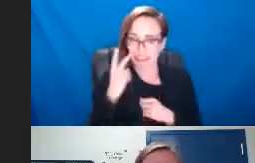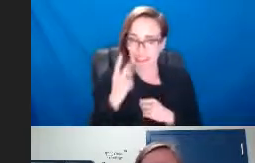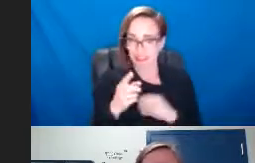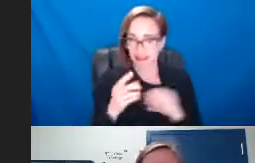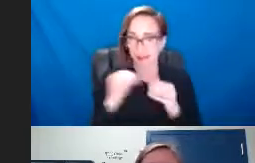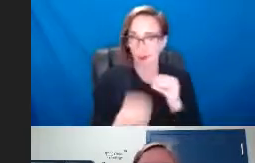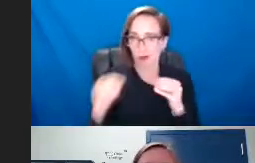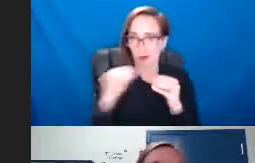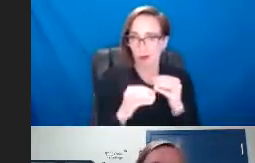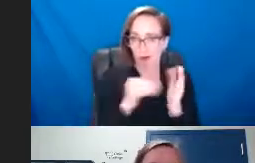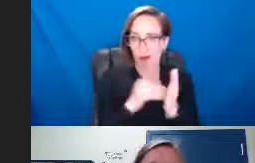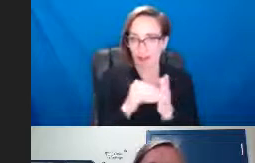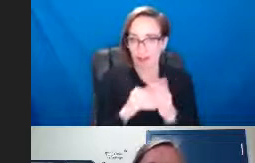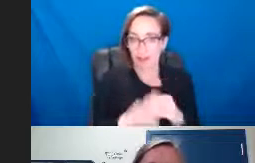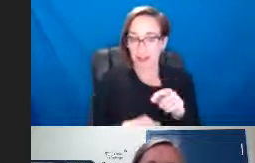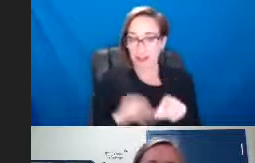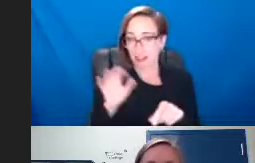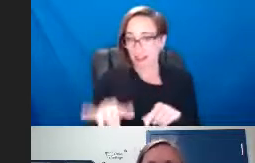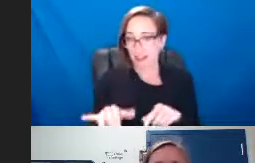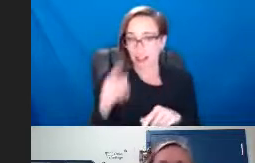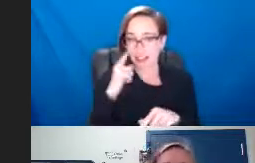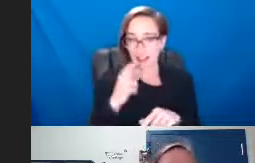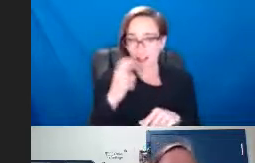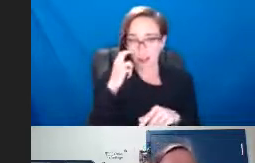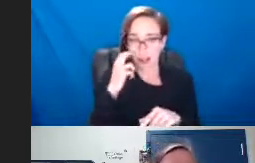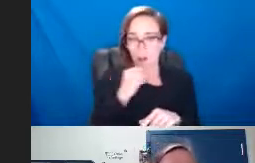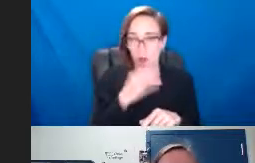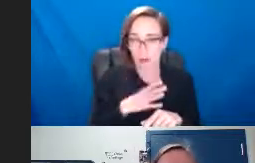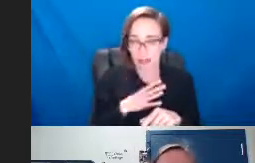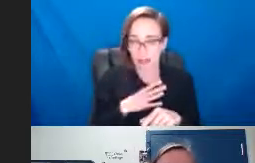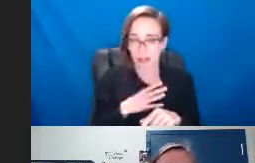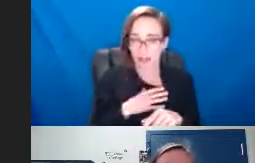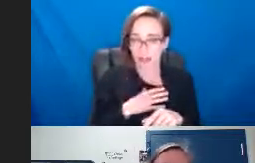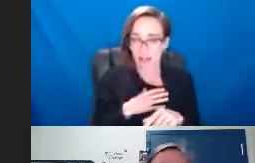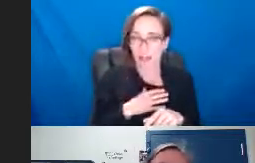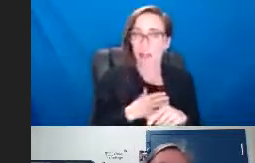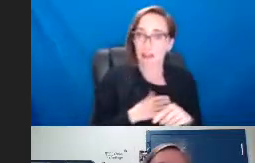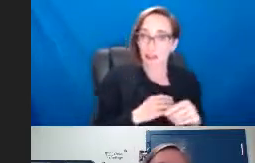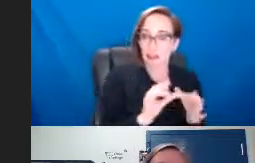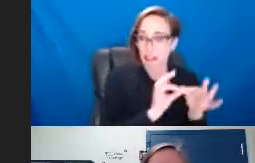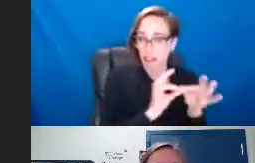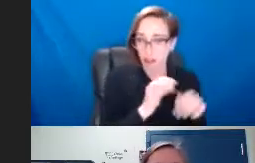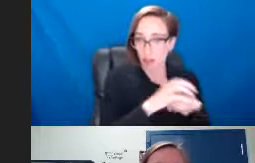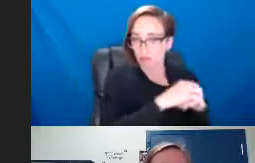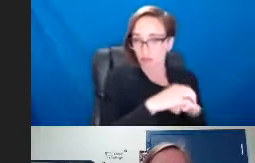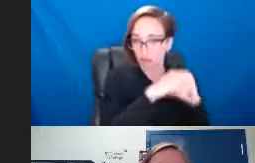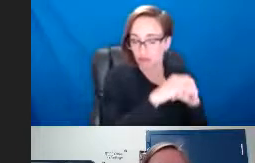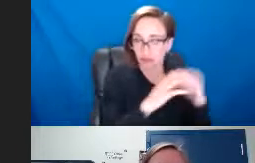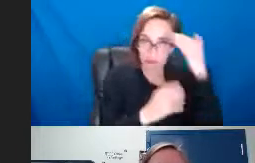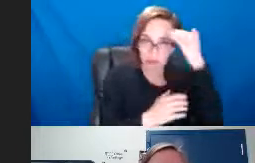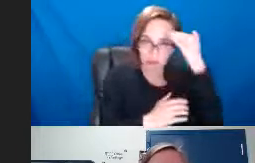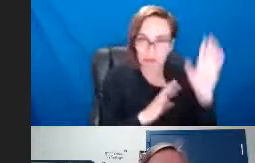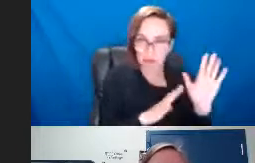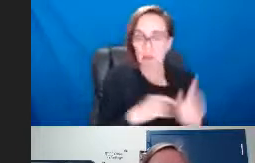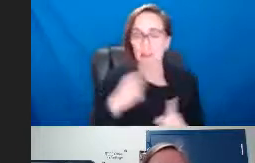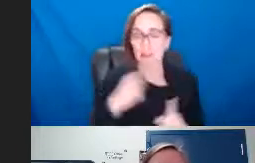And this woman's getting more than just the meeting conversation. She's getting, you know, there are people moving around